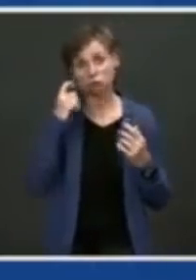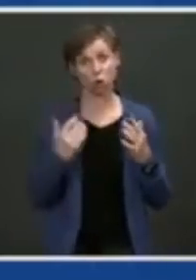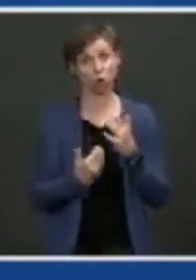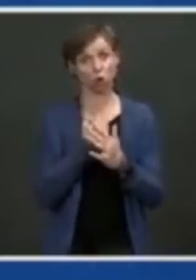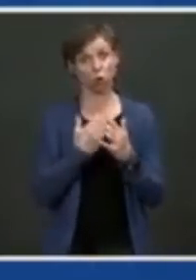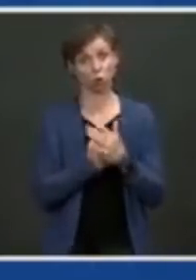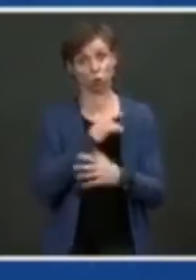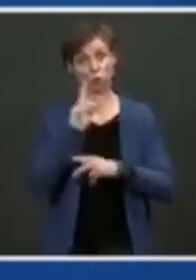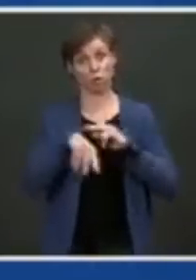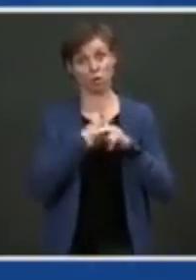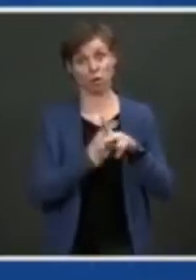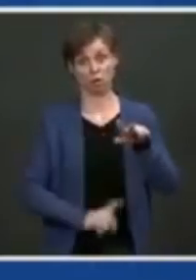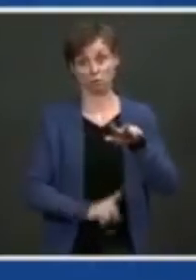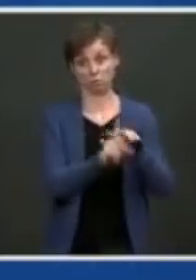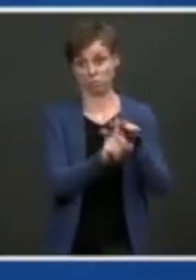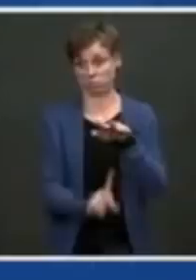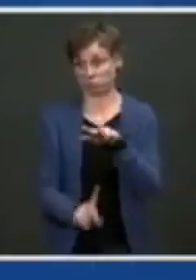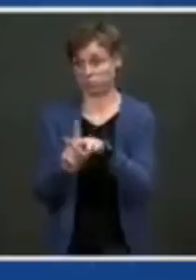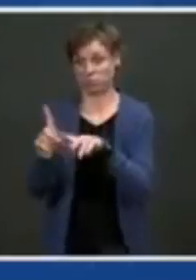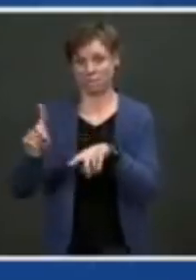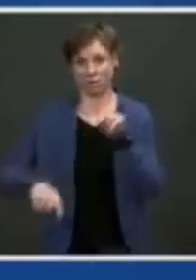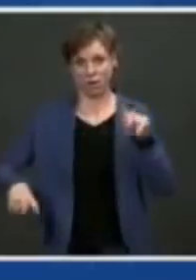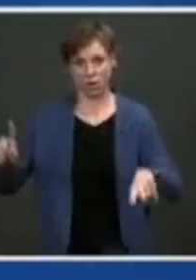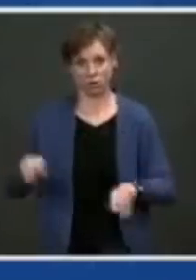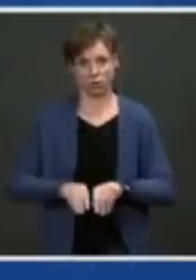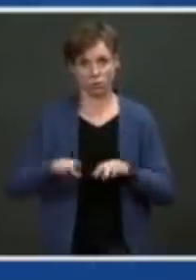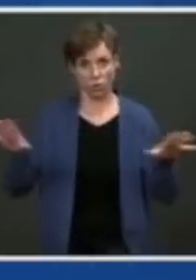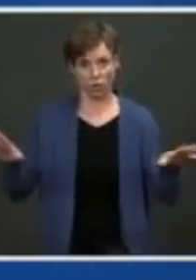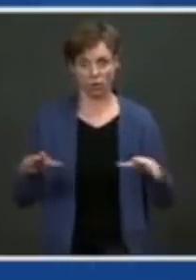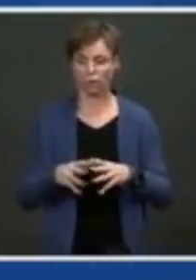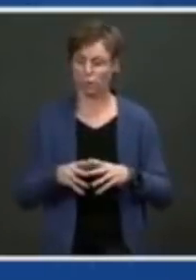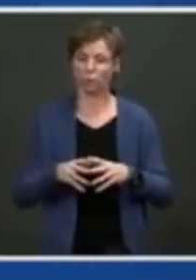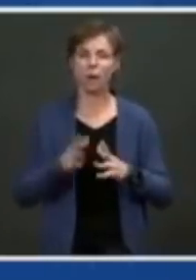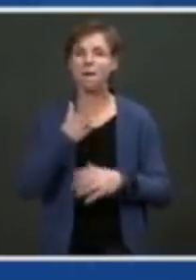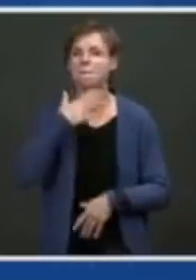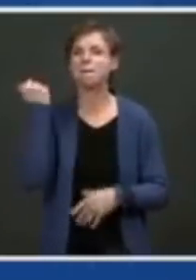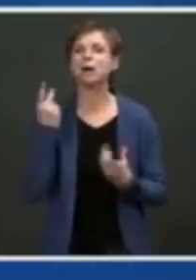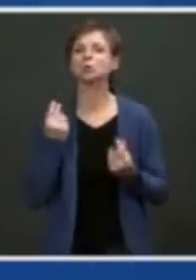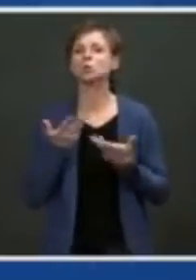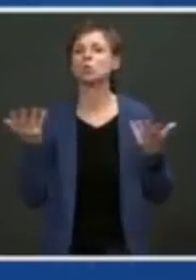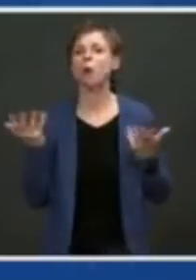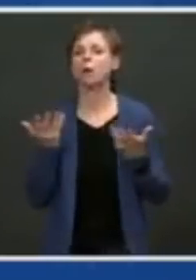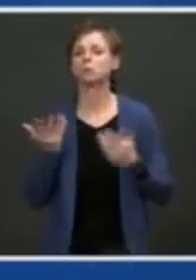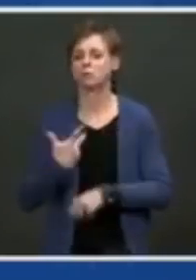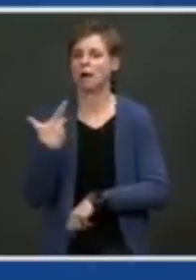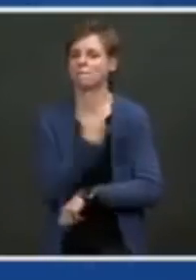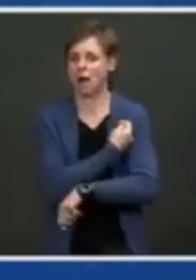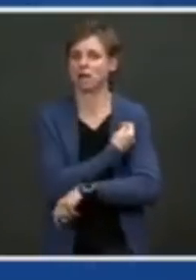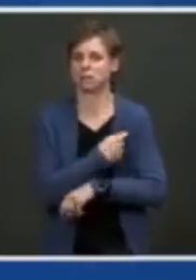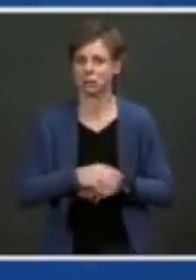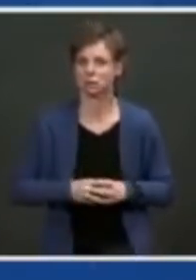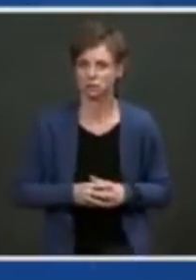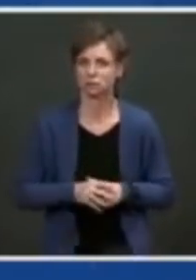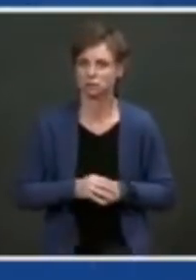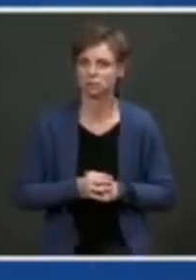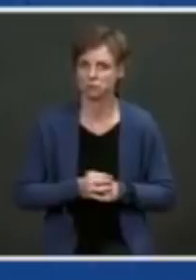spread. Getting vaccinated is the best thing we can do to fight back against these variants.